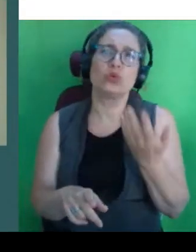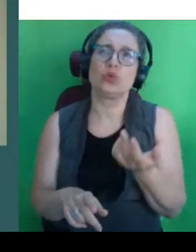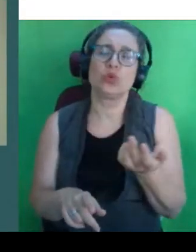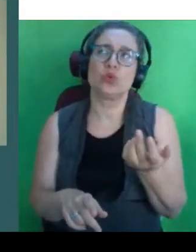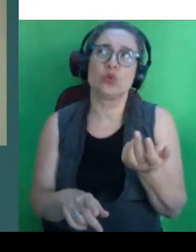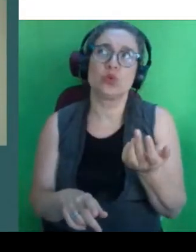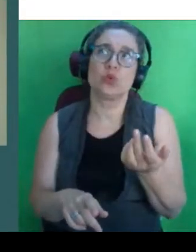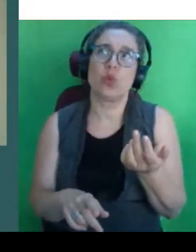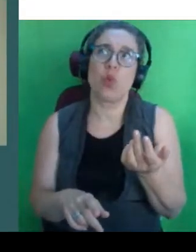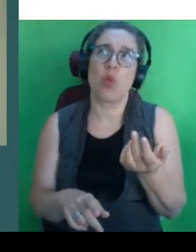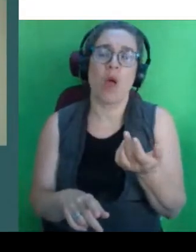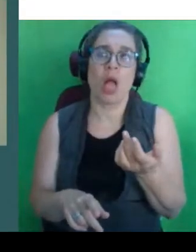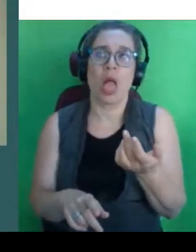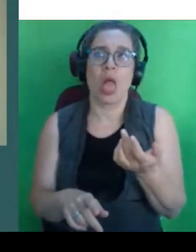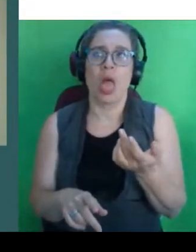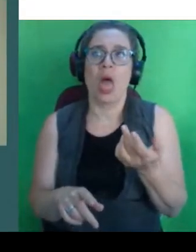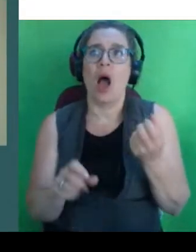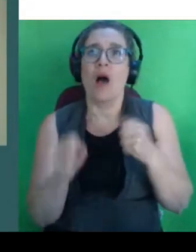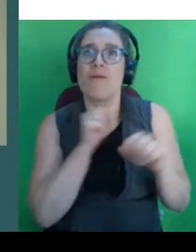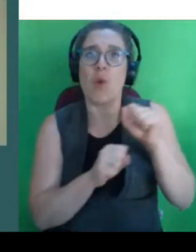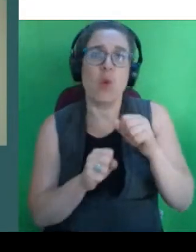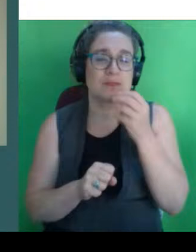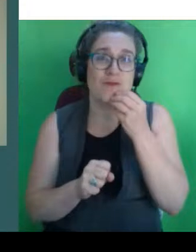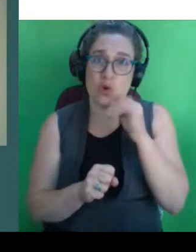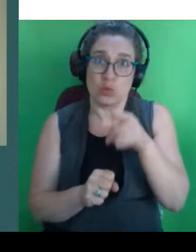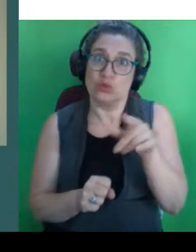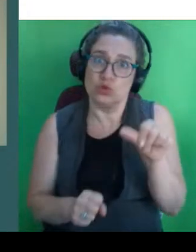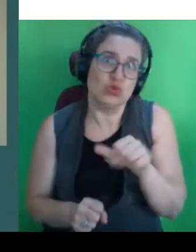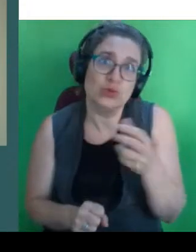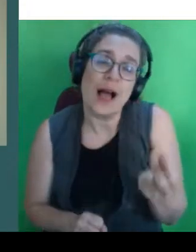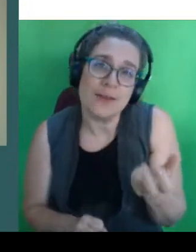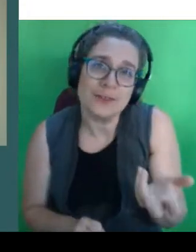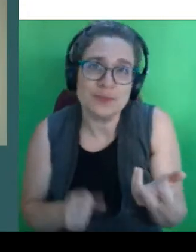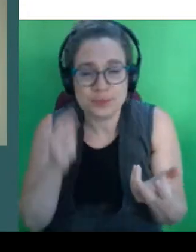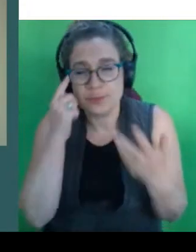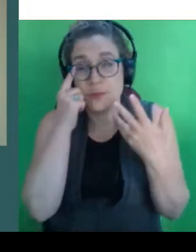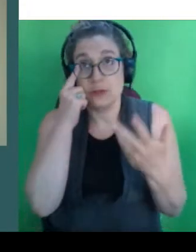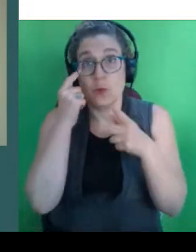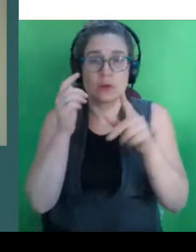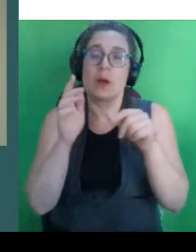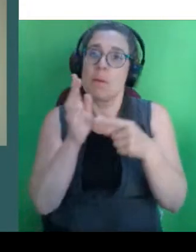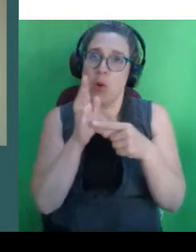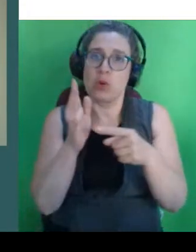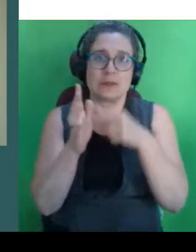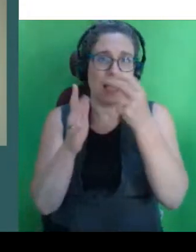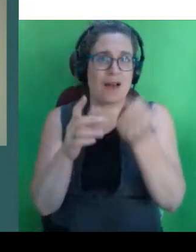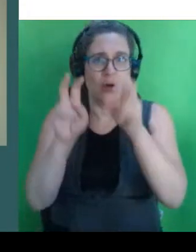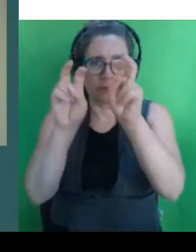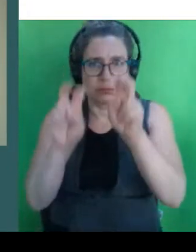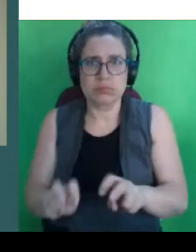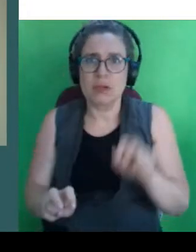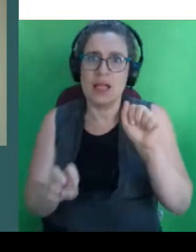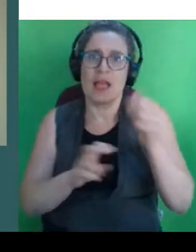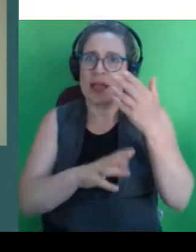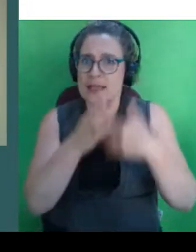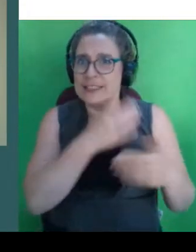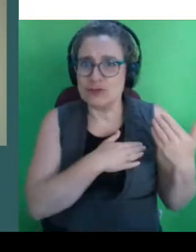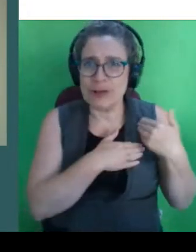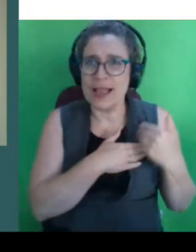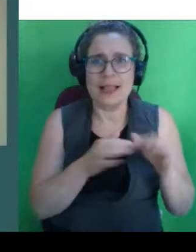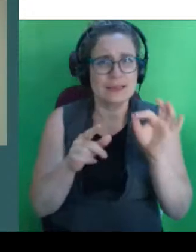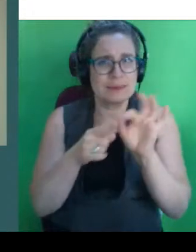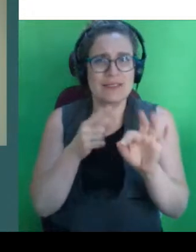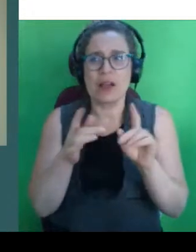needlessly avoid food. So correlation with the history is important. Specific IgEs, as I've discussed, you know, that